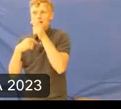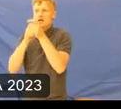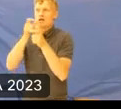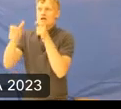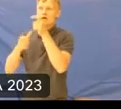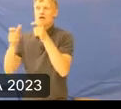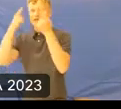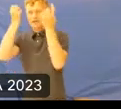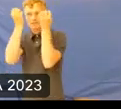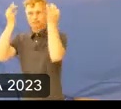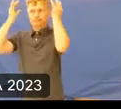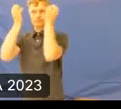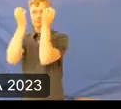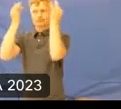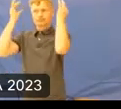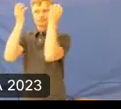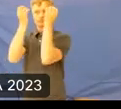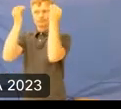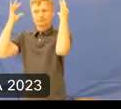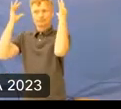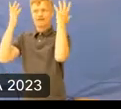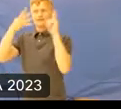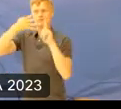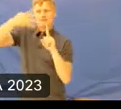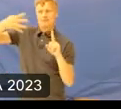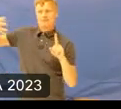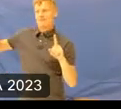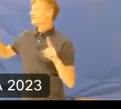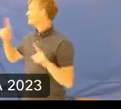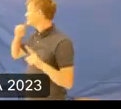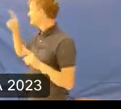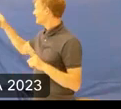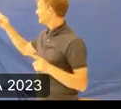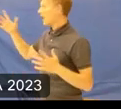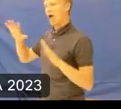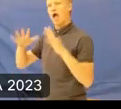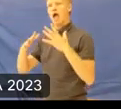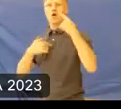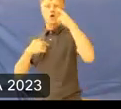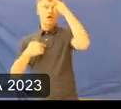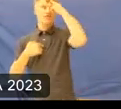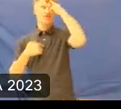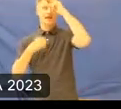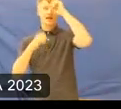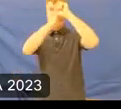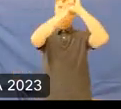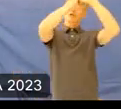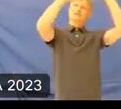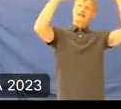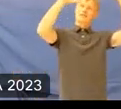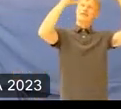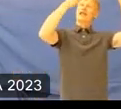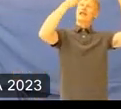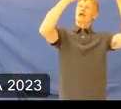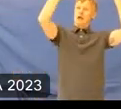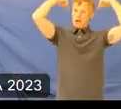from concept to phonetic encoding, and all of the stages that are involved. A lot of the time